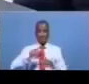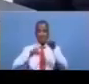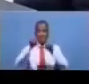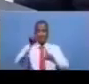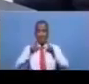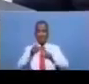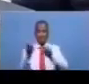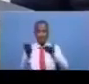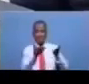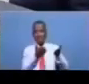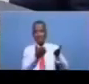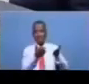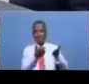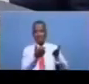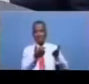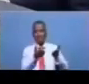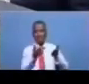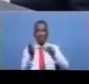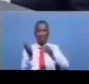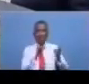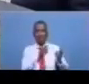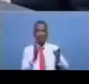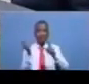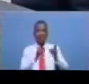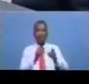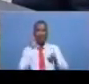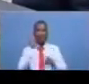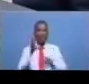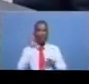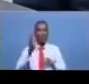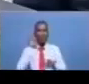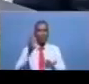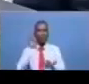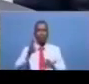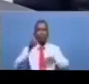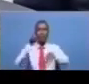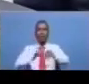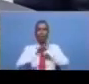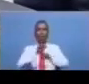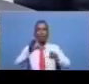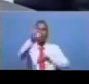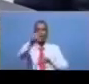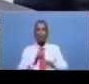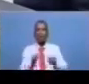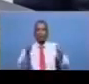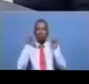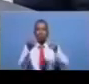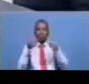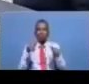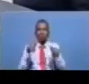a say, me back cross examination, make a say, me back cross examination, make a say. Na edu susebra cross examination na kasa wo